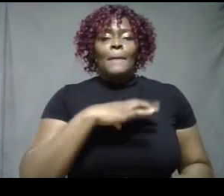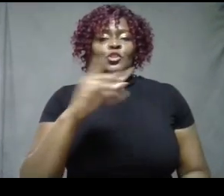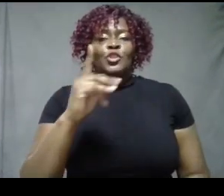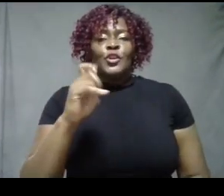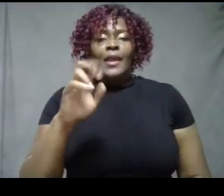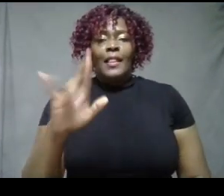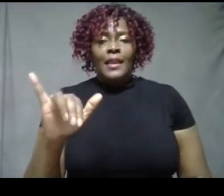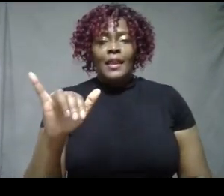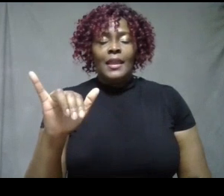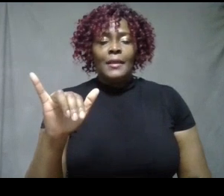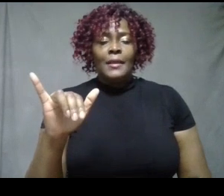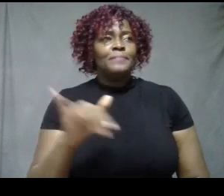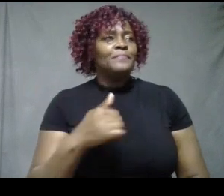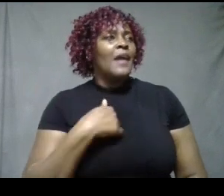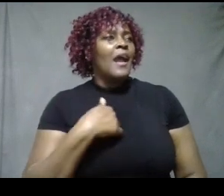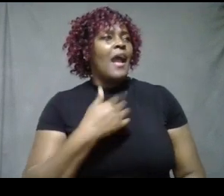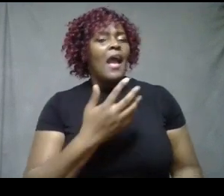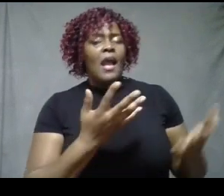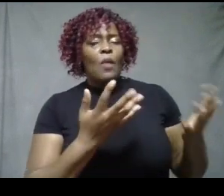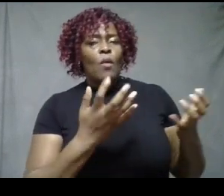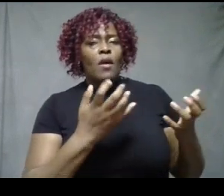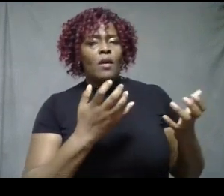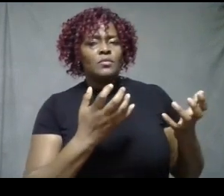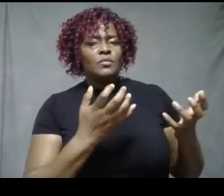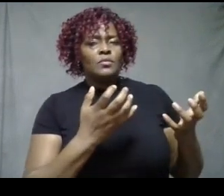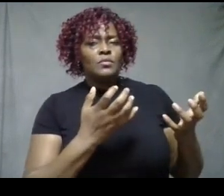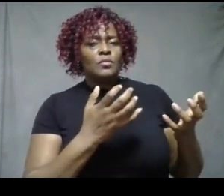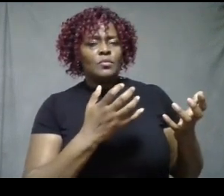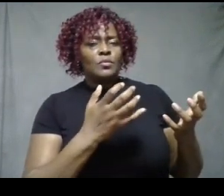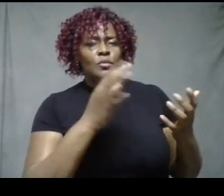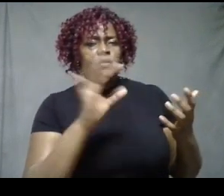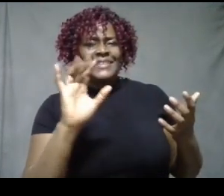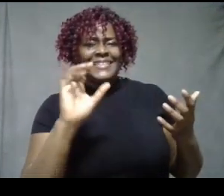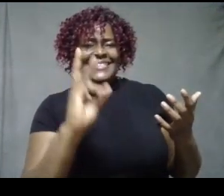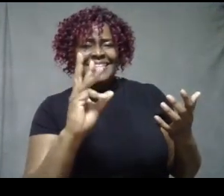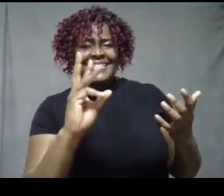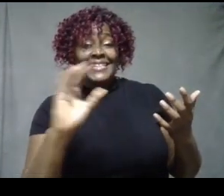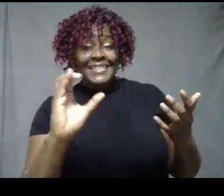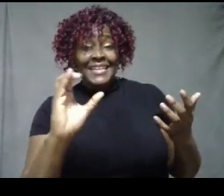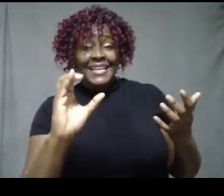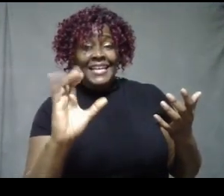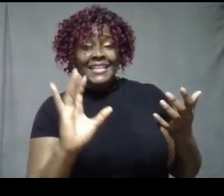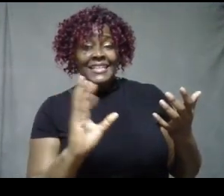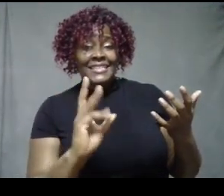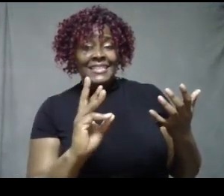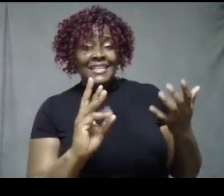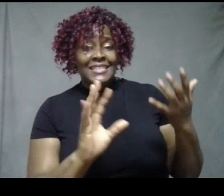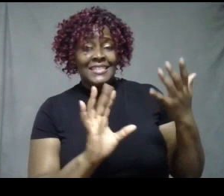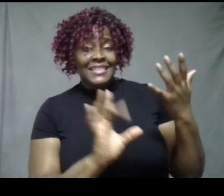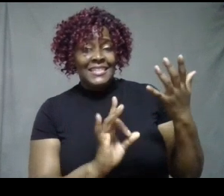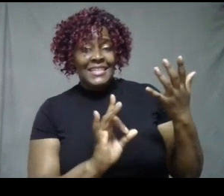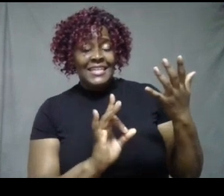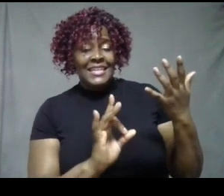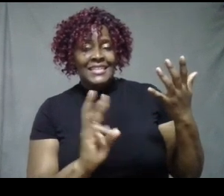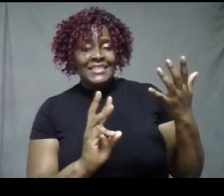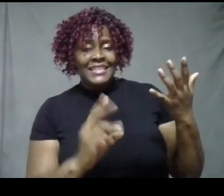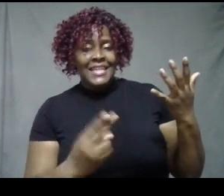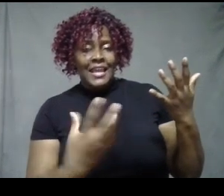to pull 6C, 6D, and 6H.